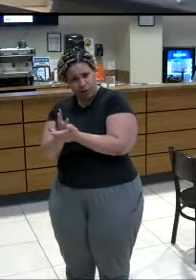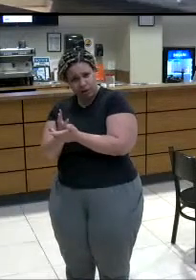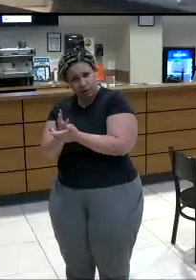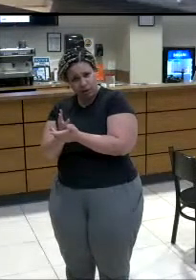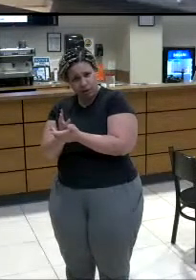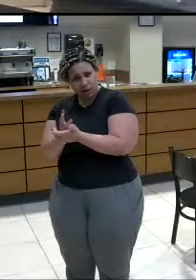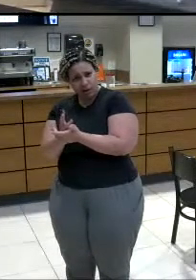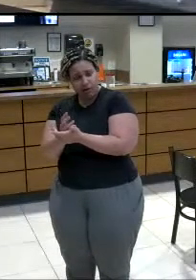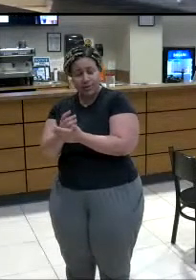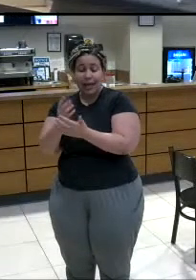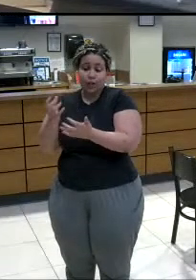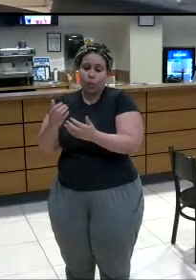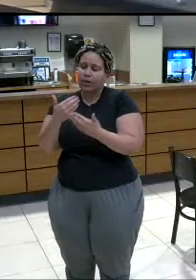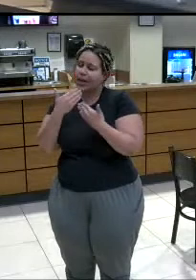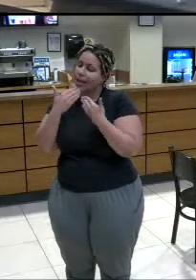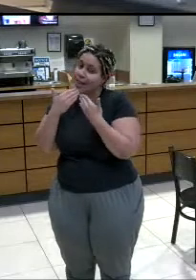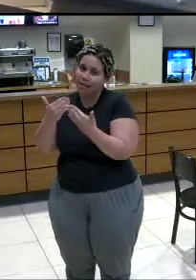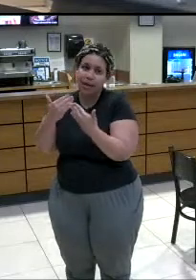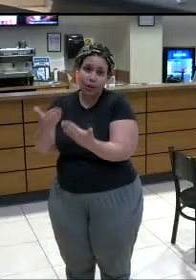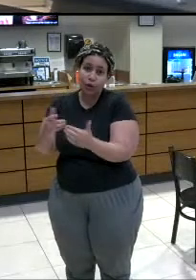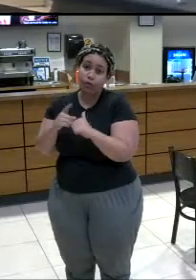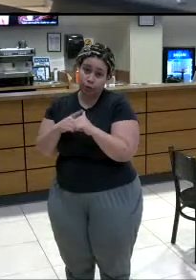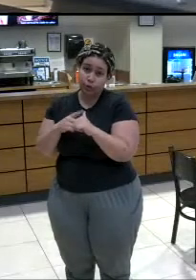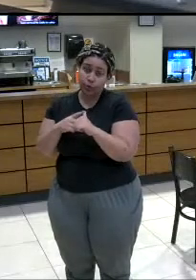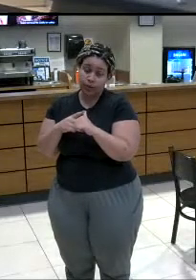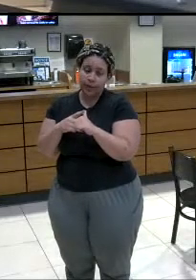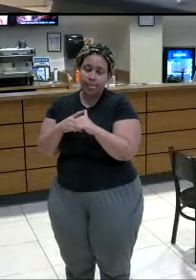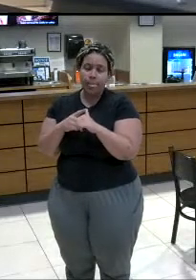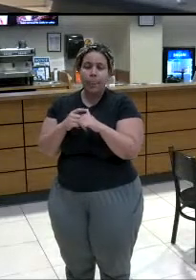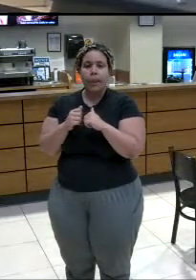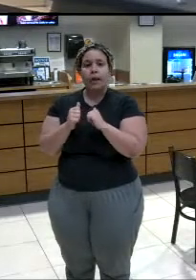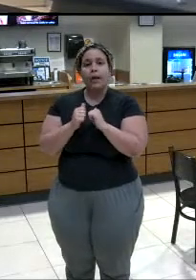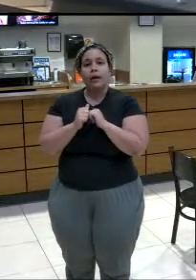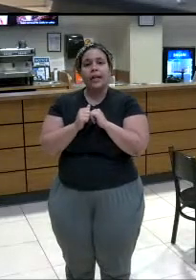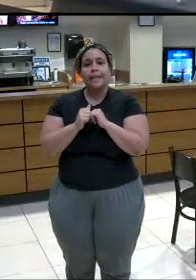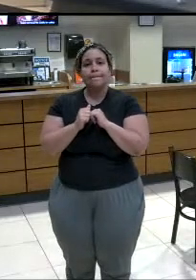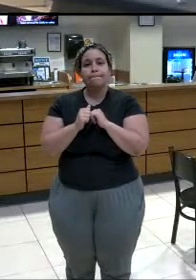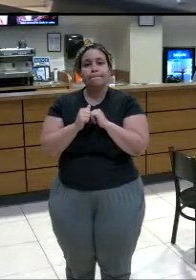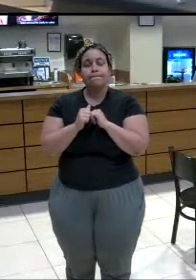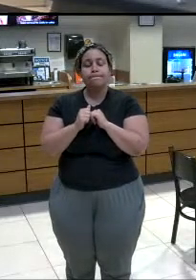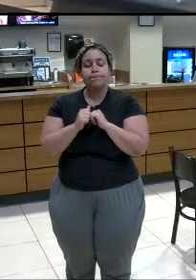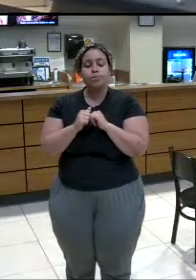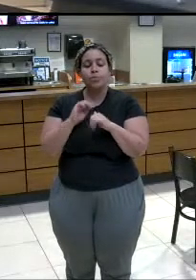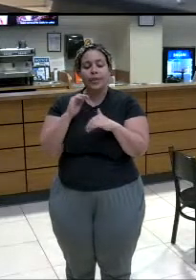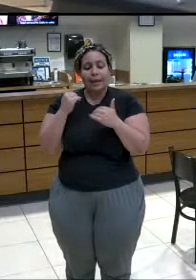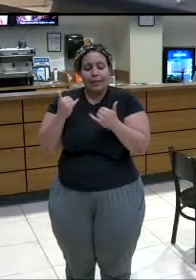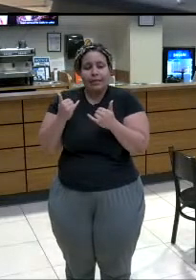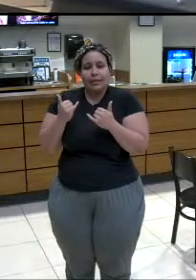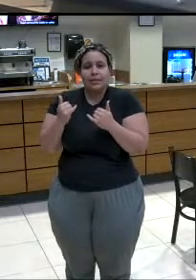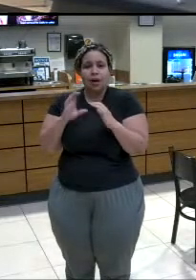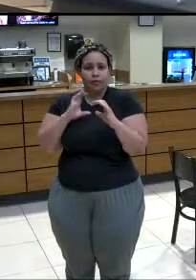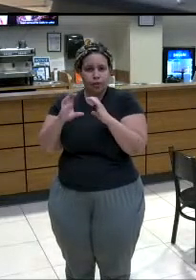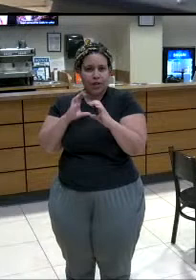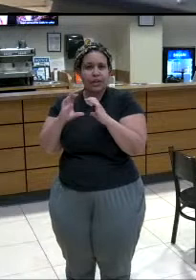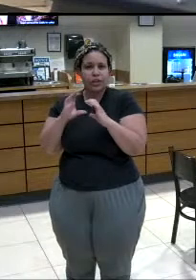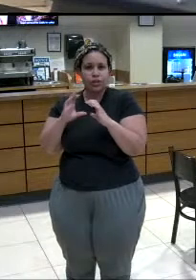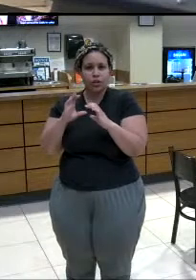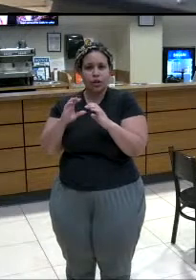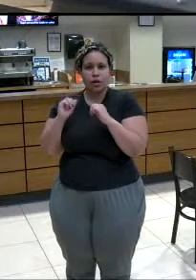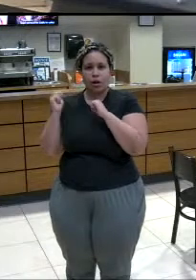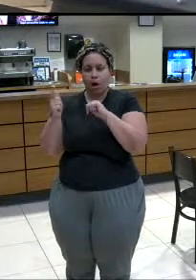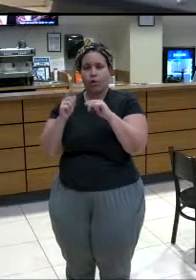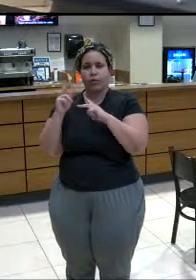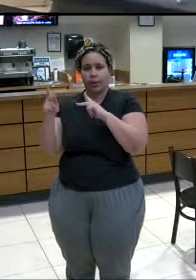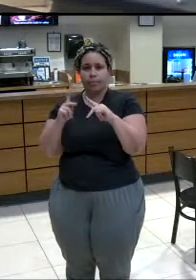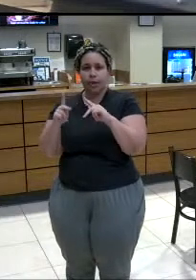give some appreciation first of all, and then also in all of this talk about all the people who can be brought together